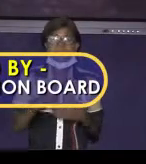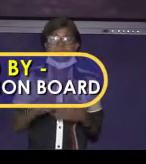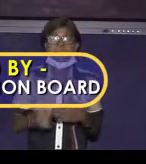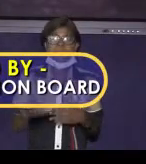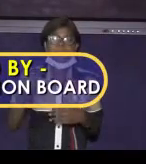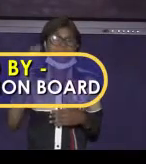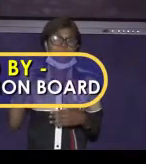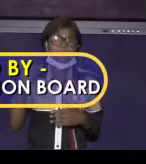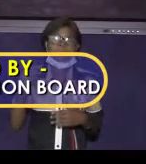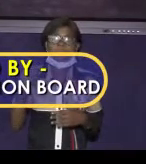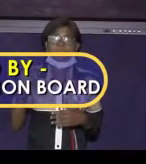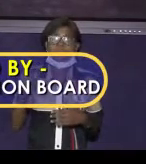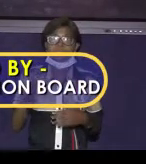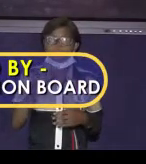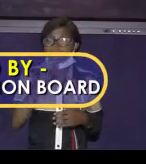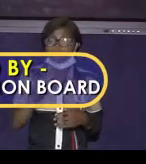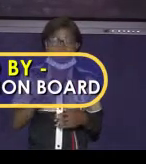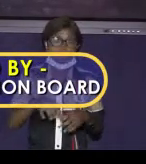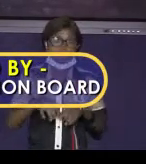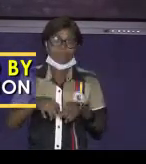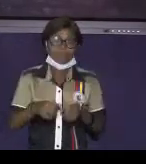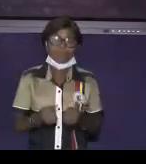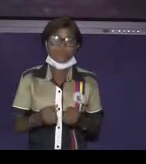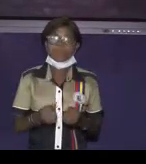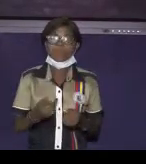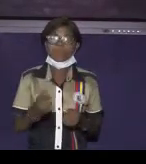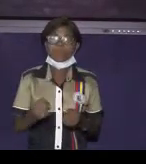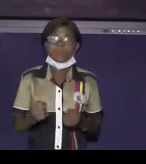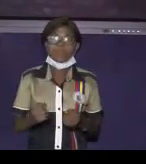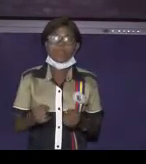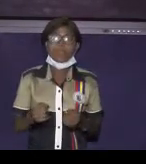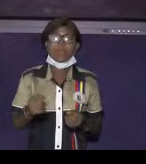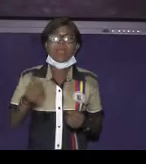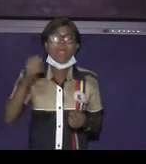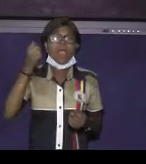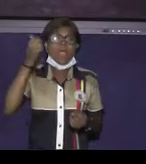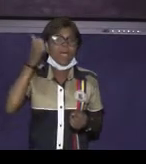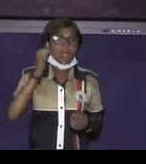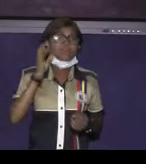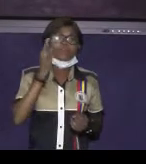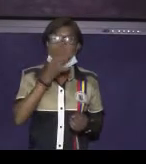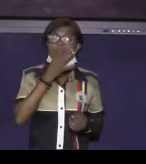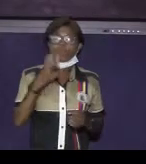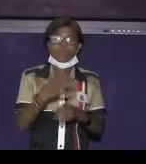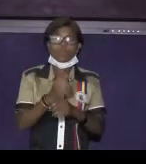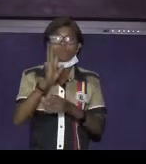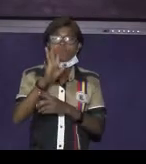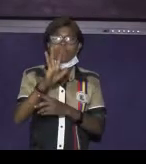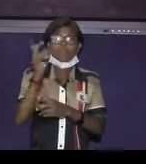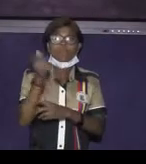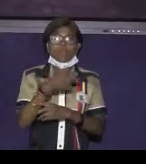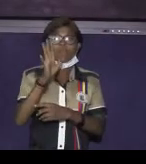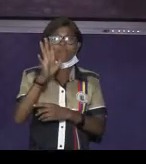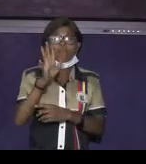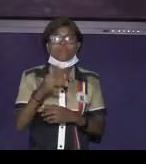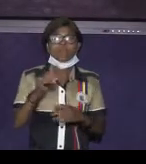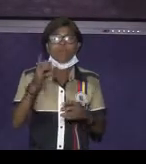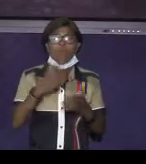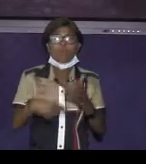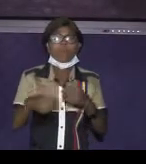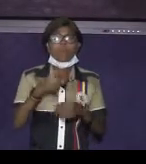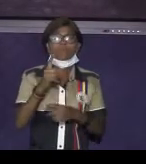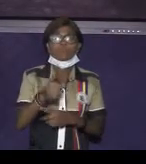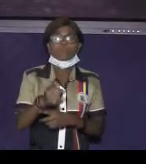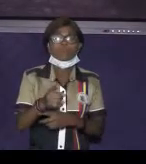Akin did not break the pot. Auntie Fumi got 5 out of 5. What about you?